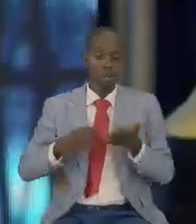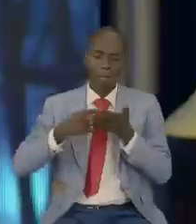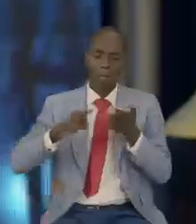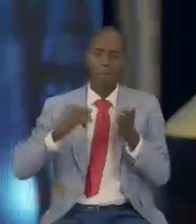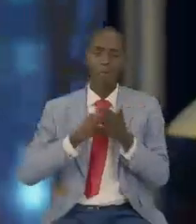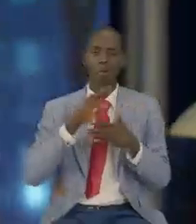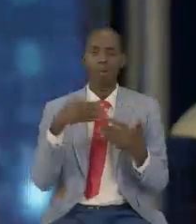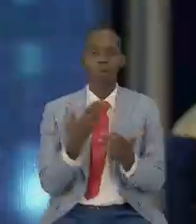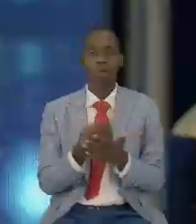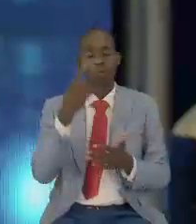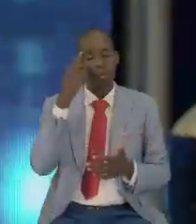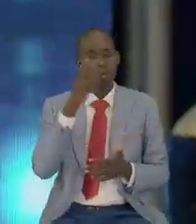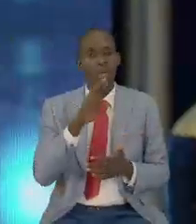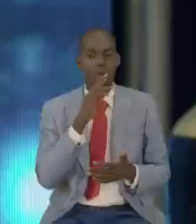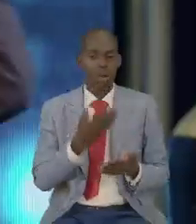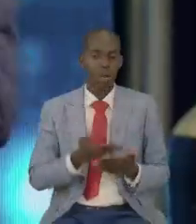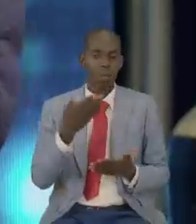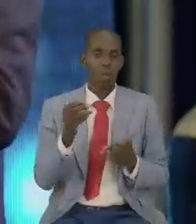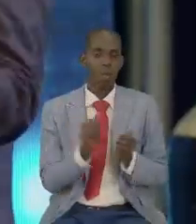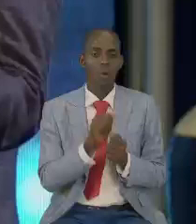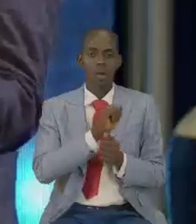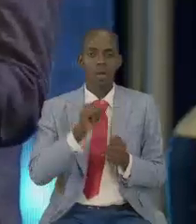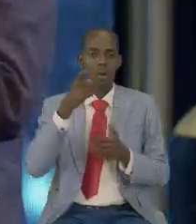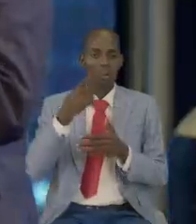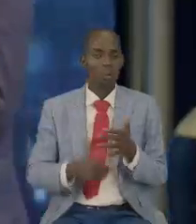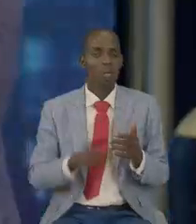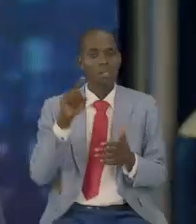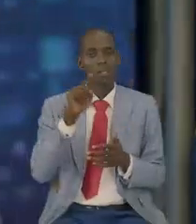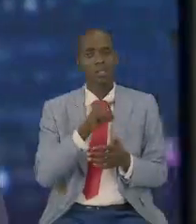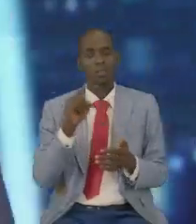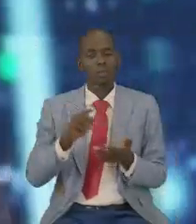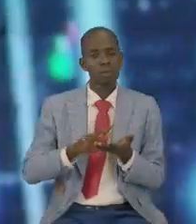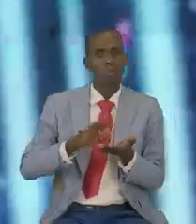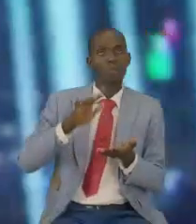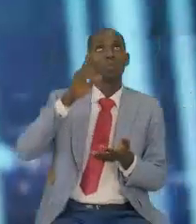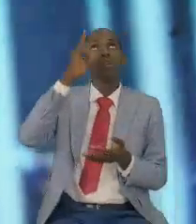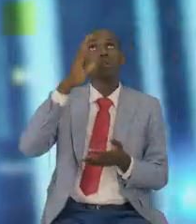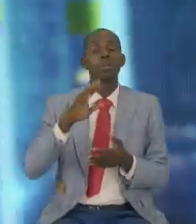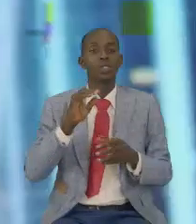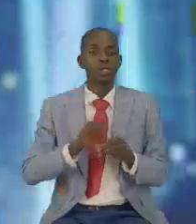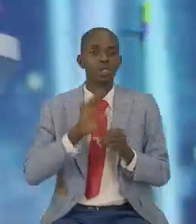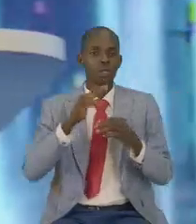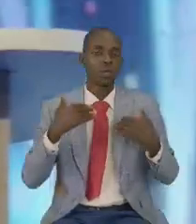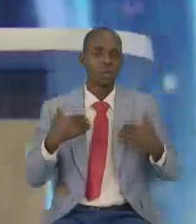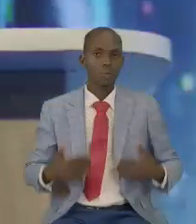therefore glorify God in your body and your spirit, which are God's. I